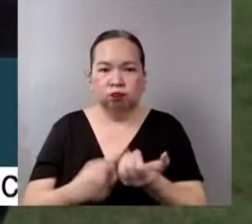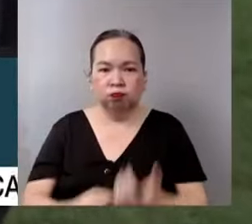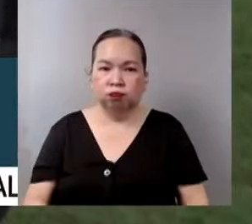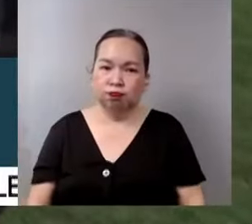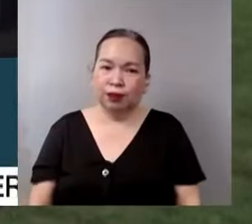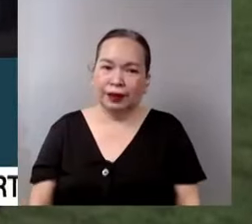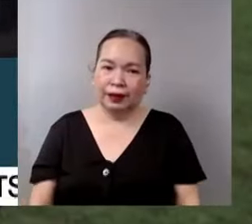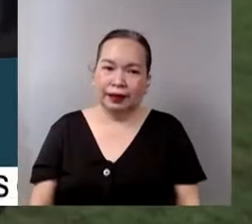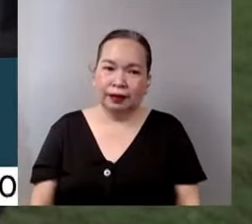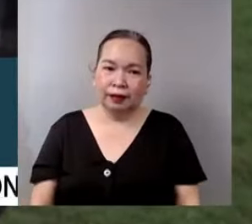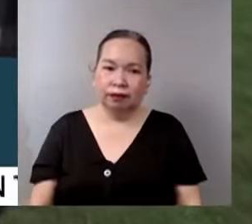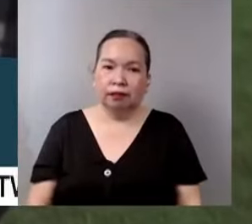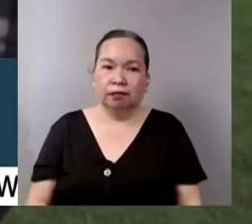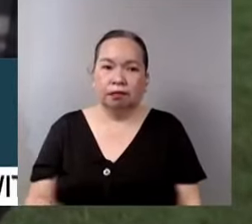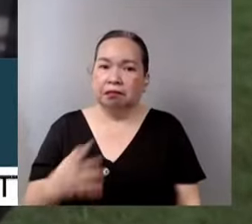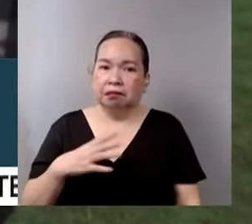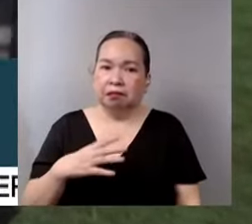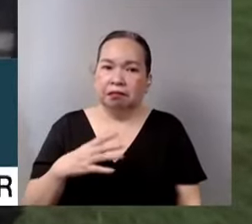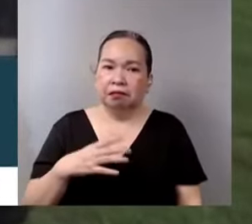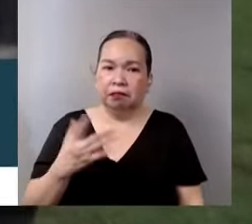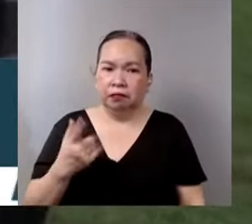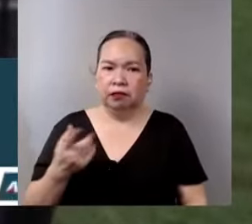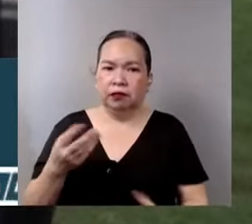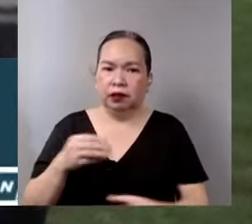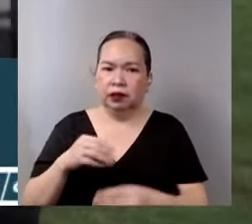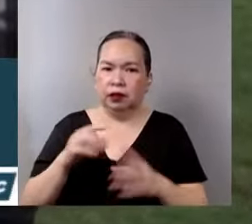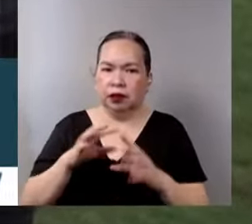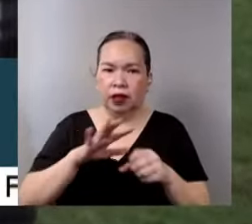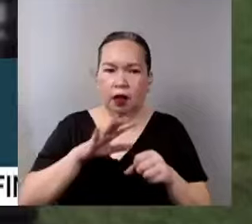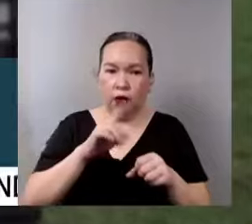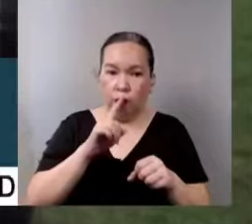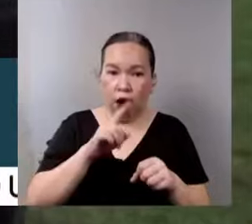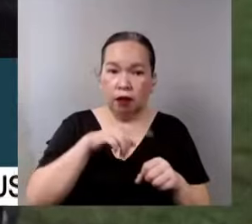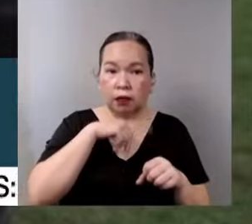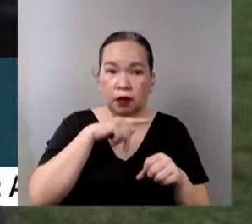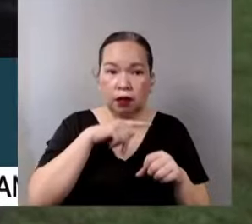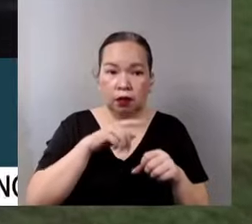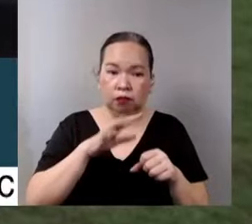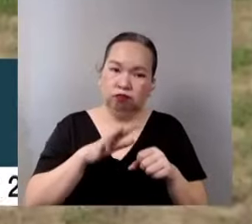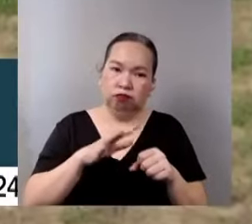So about 5 such pigs are sufficient for one family for a whole year.